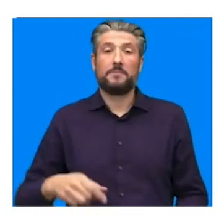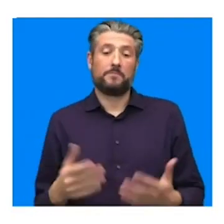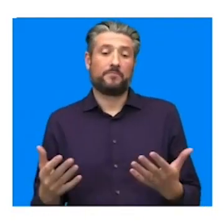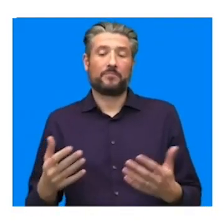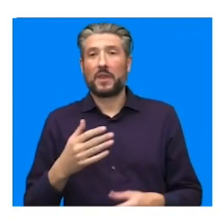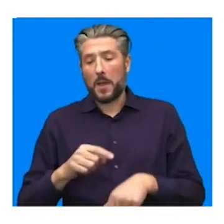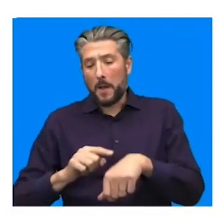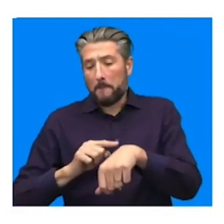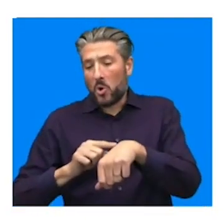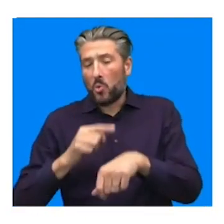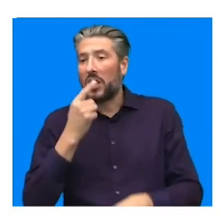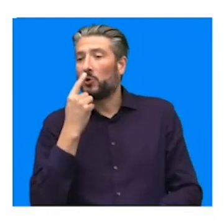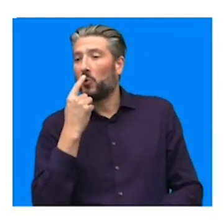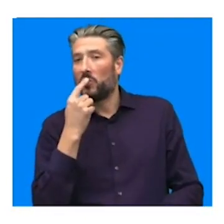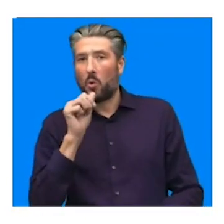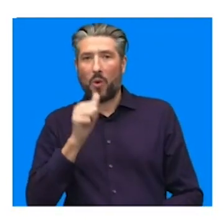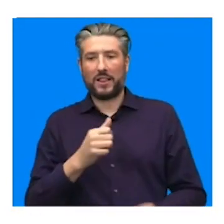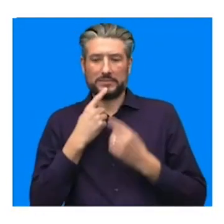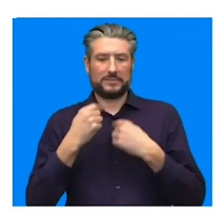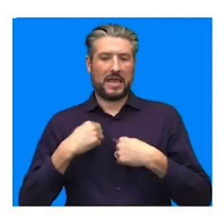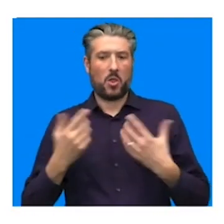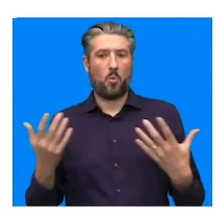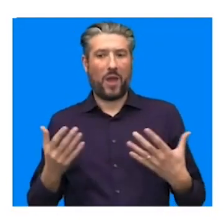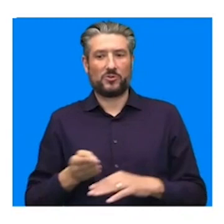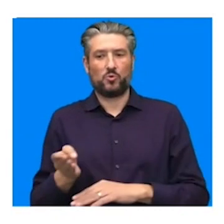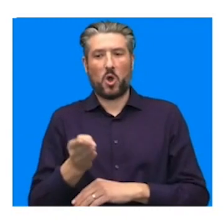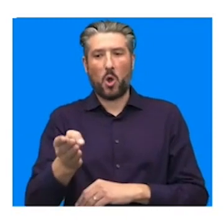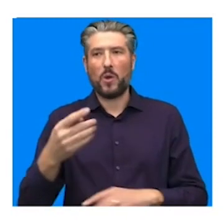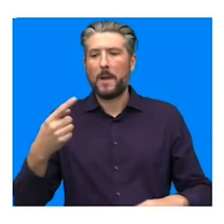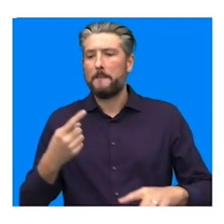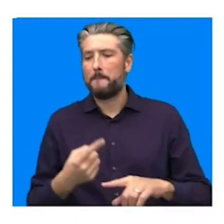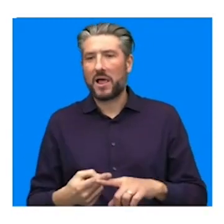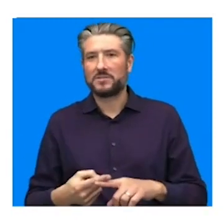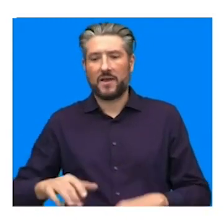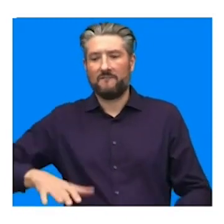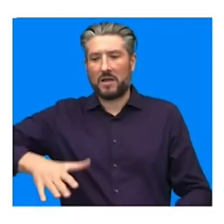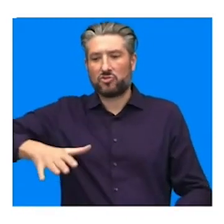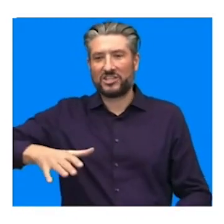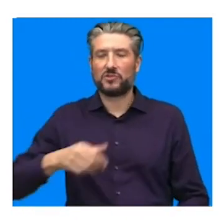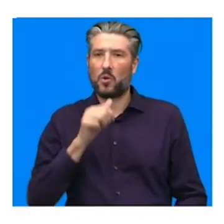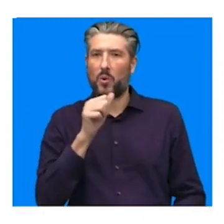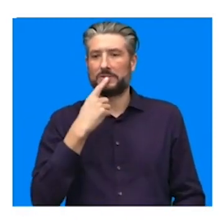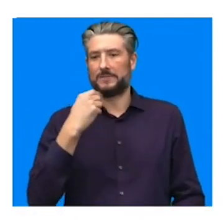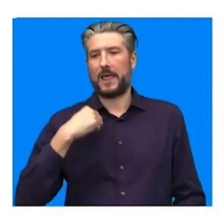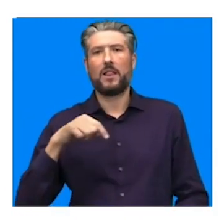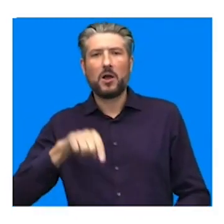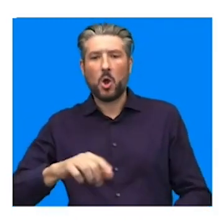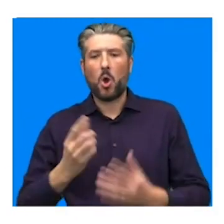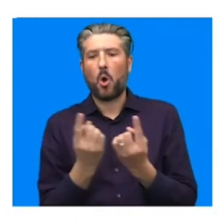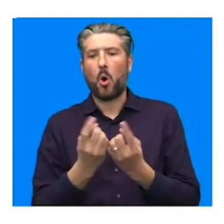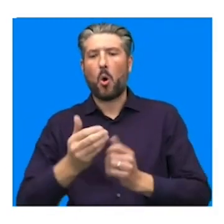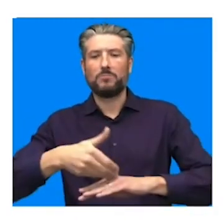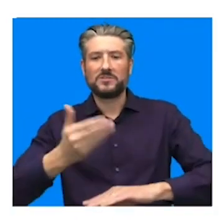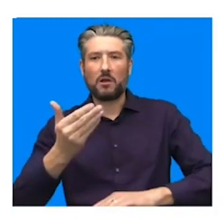want to go, and there was a vibration that would tell you if there's an obstacle in front of you or which direction you have to go, left or